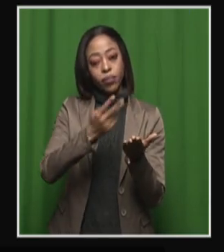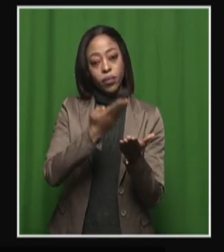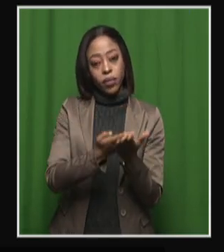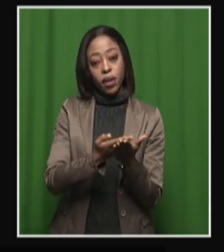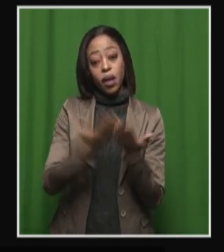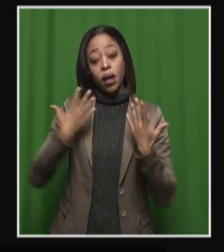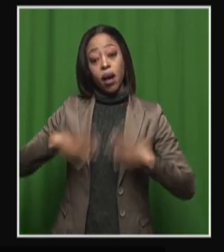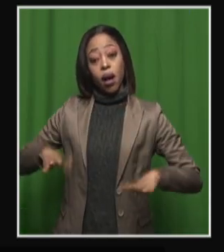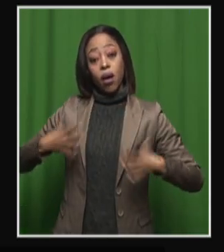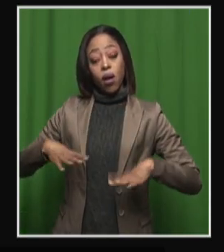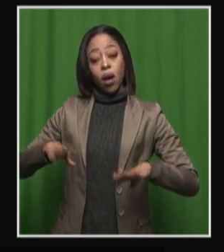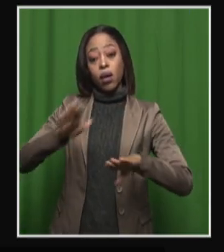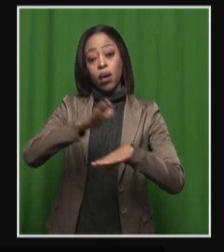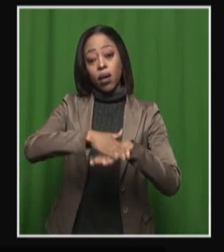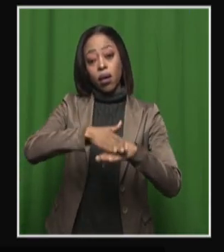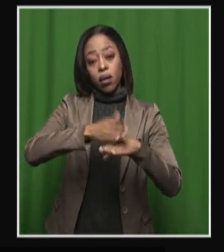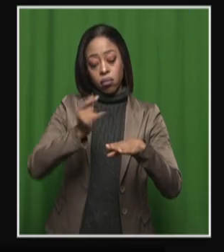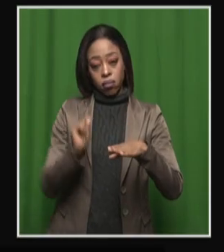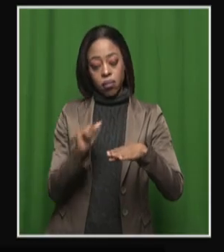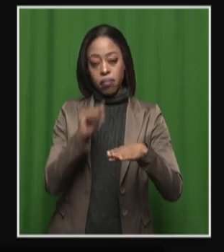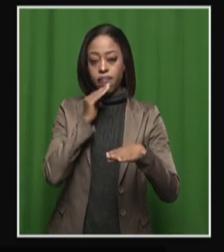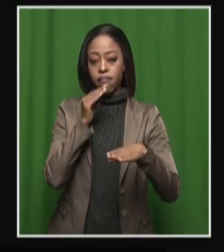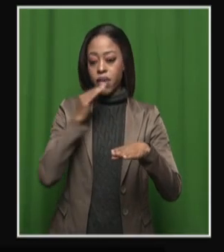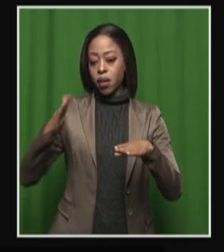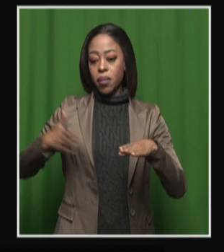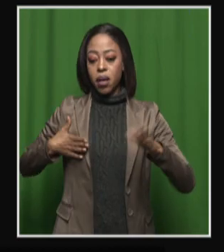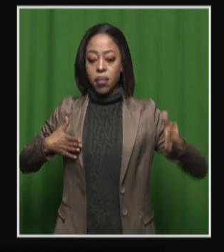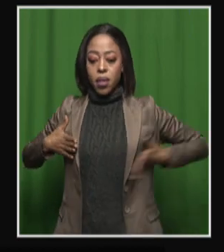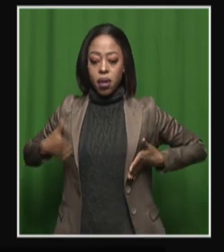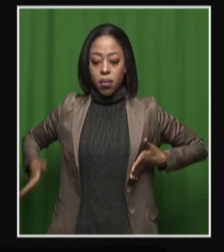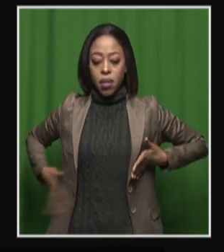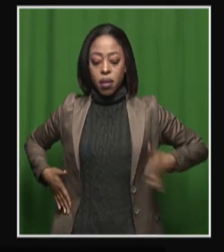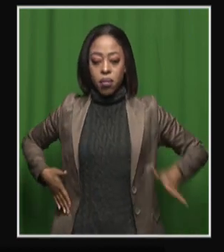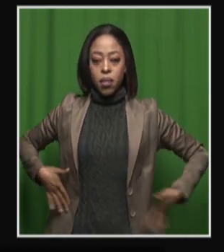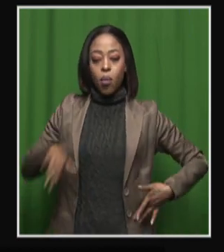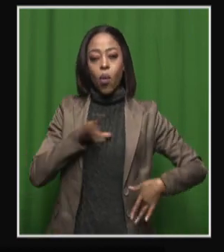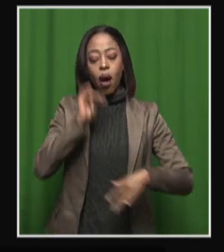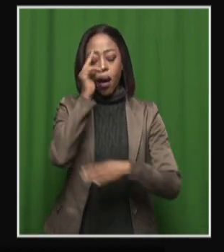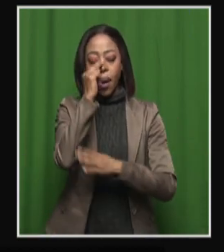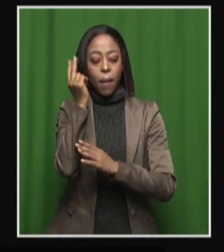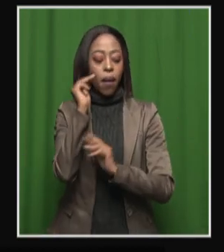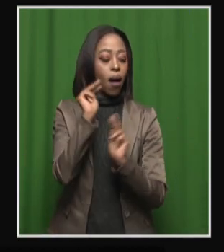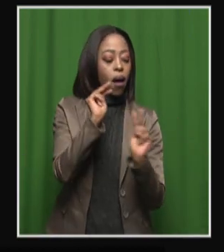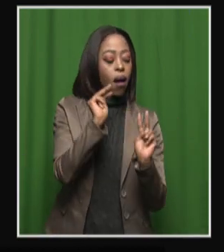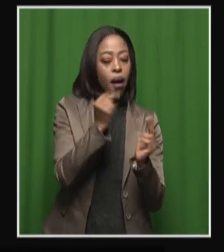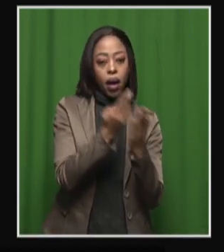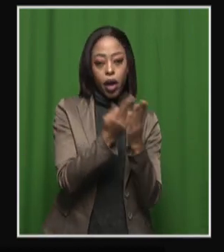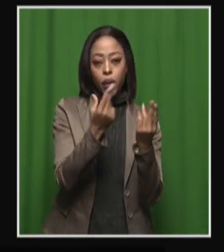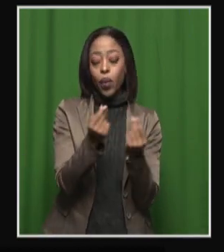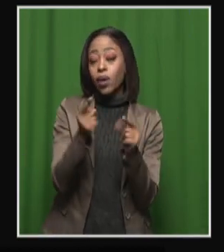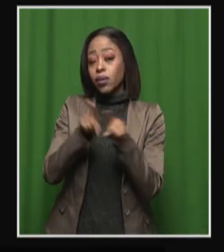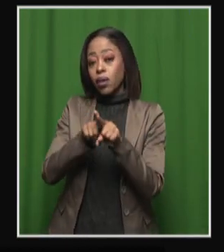my clothing, creating a fashion statement for visually impaired individuals and creating awareness for